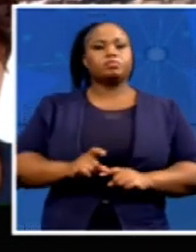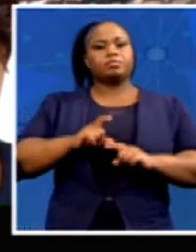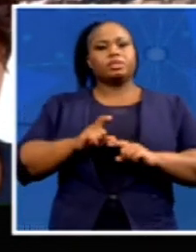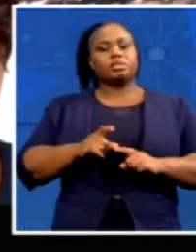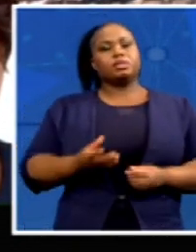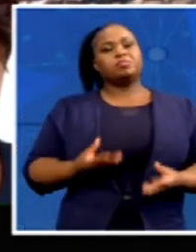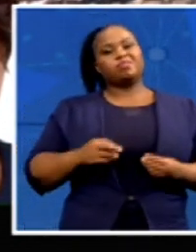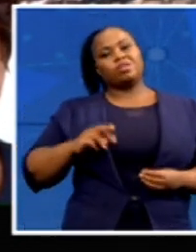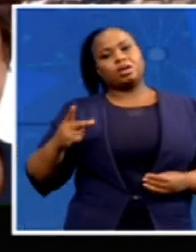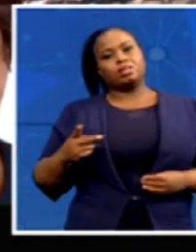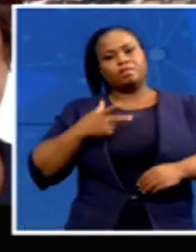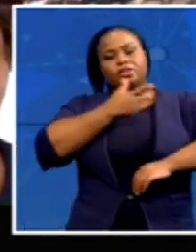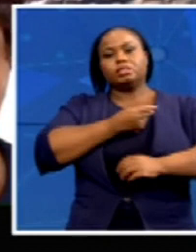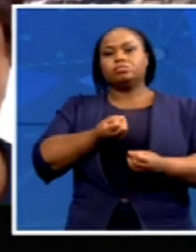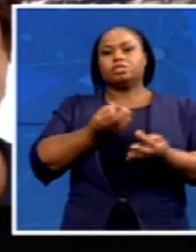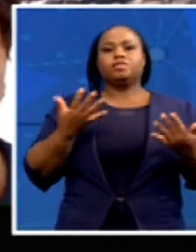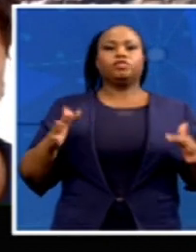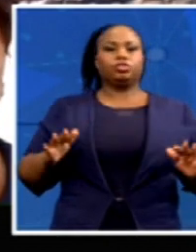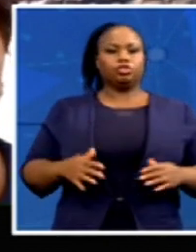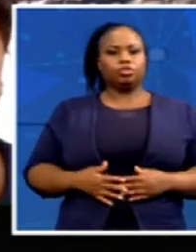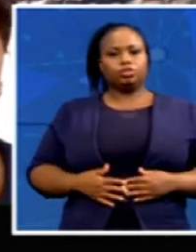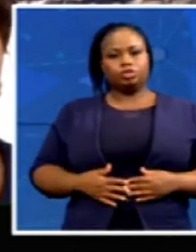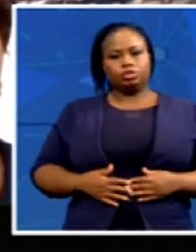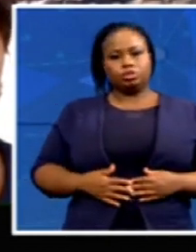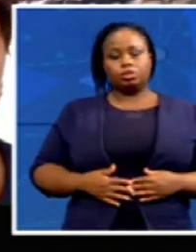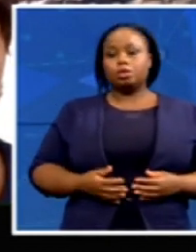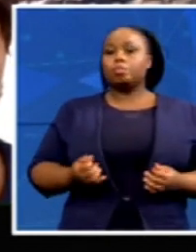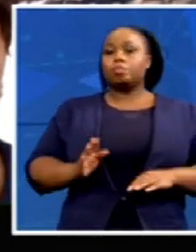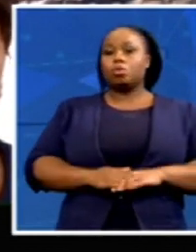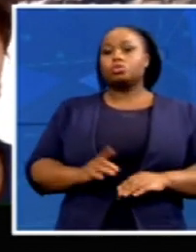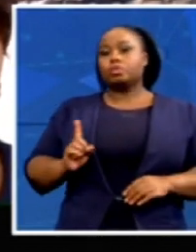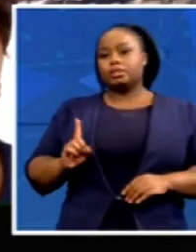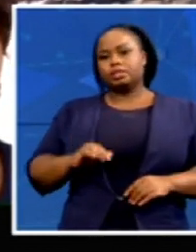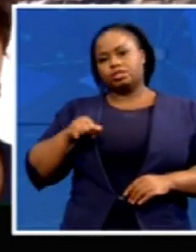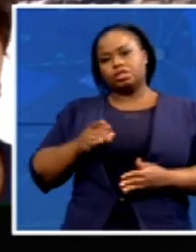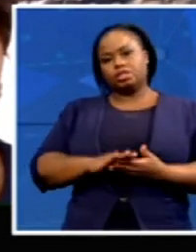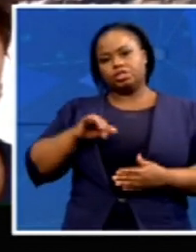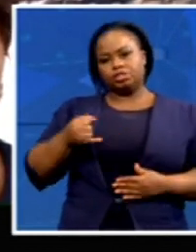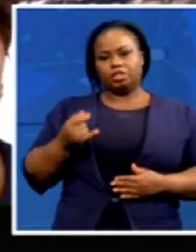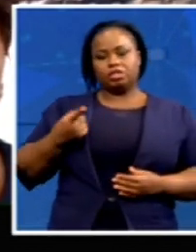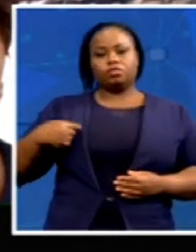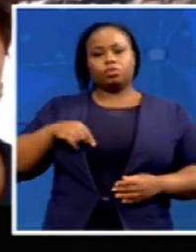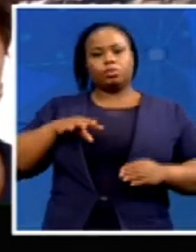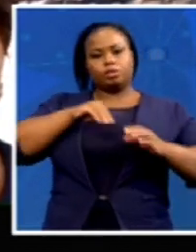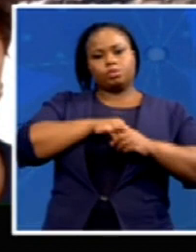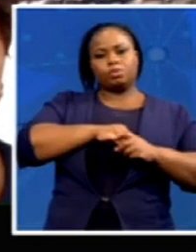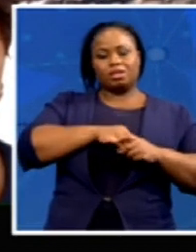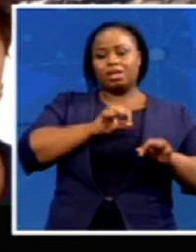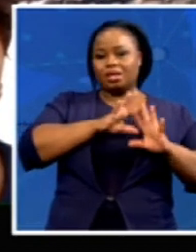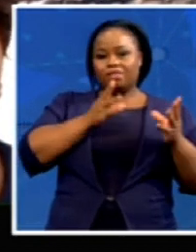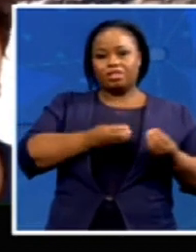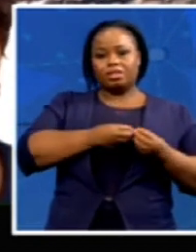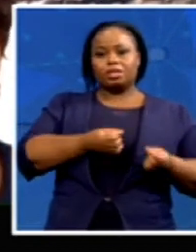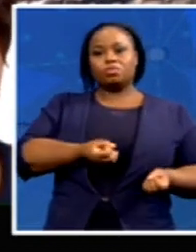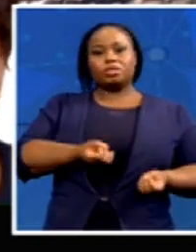distributed. That is mainly the Johnson & Johnson. If we include those doses that have gone to the Caribbean countries, it